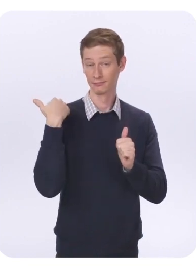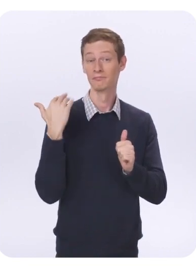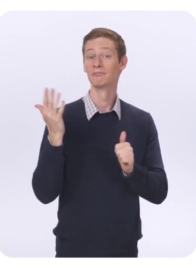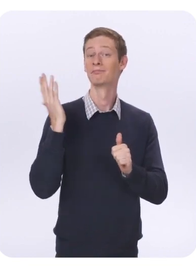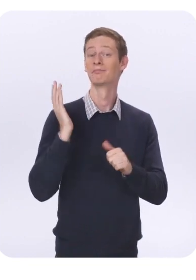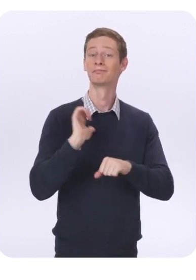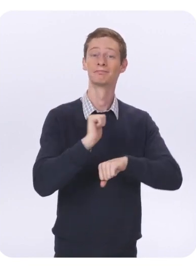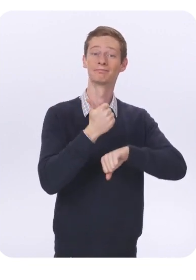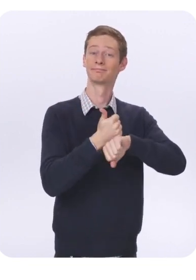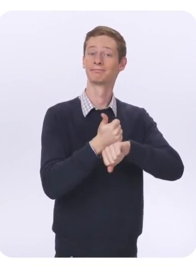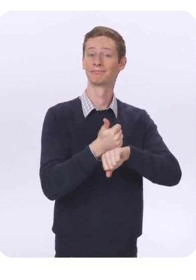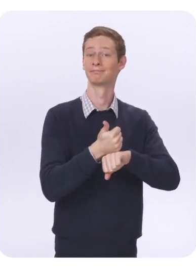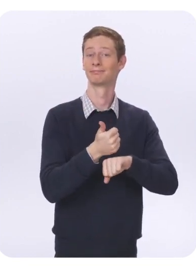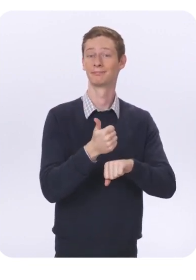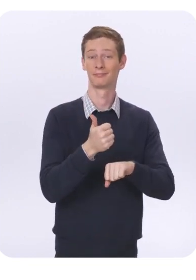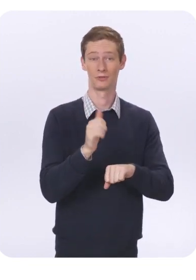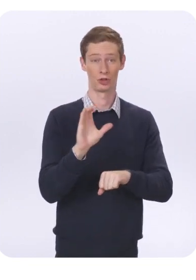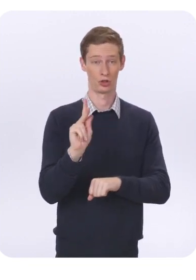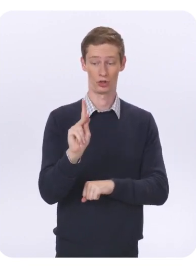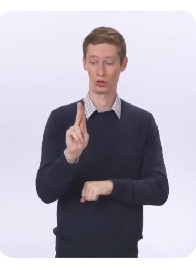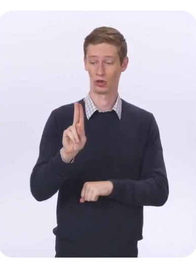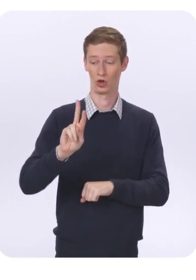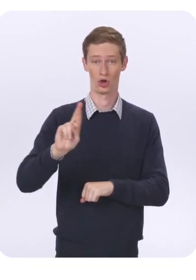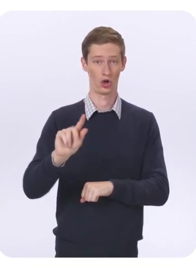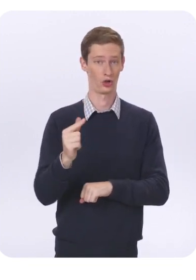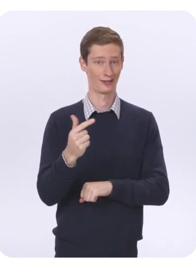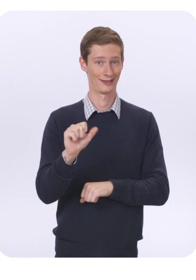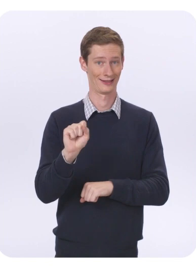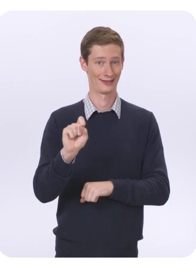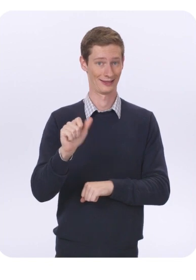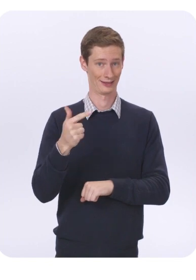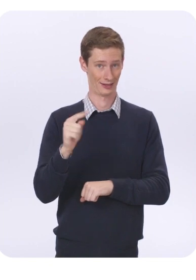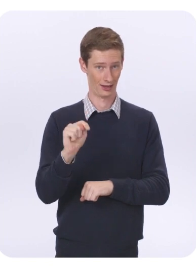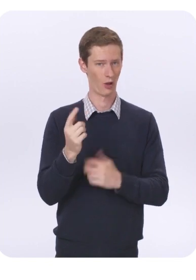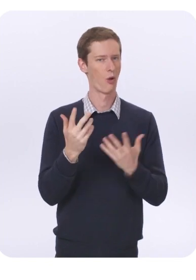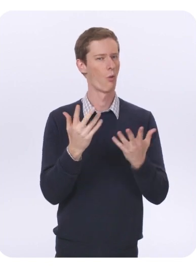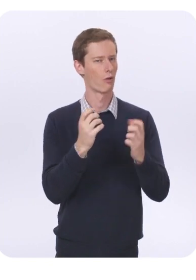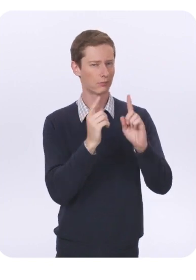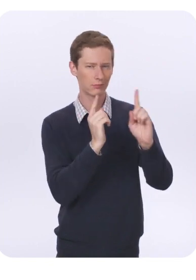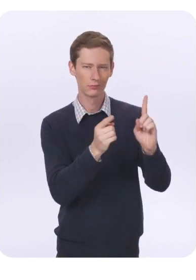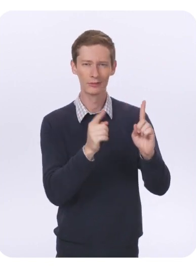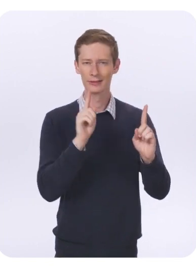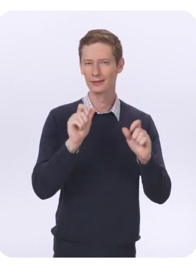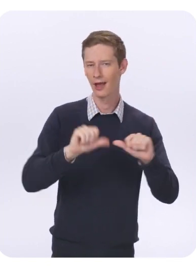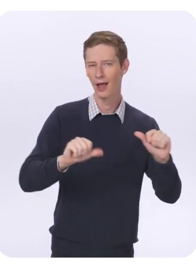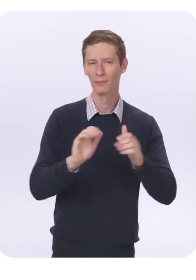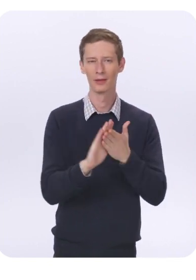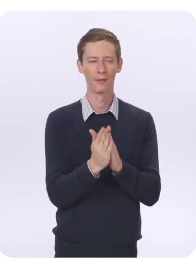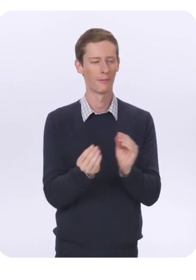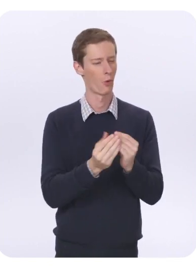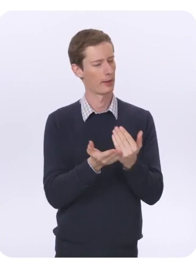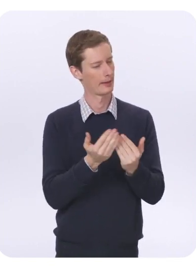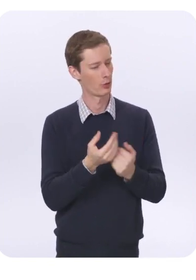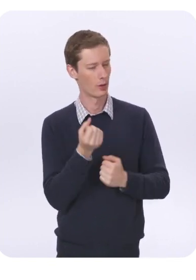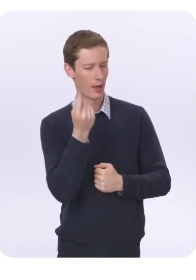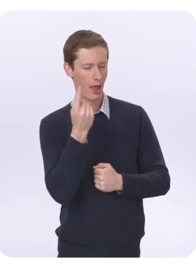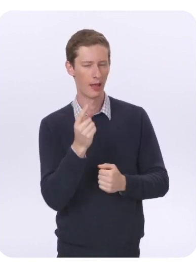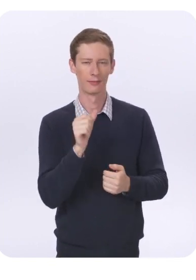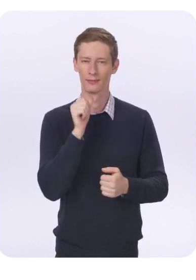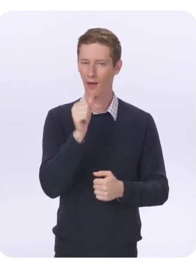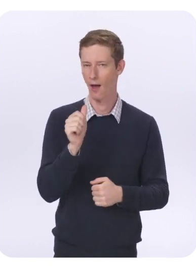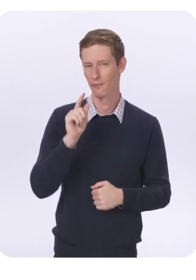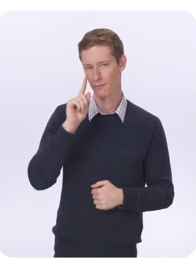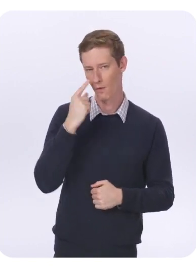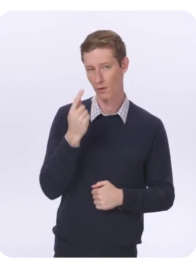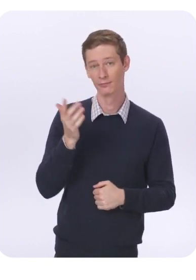Kurzgesagt happened out of the desire to make science more tangible and less boring. Back in 2013, many great